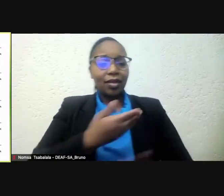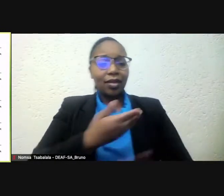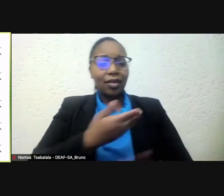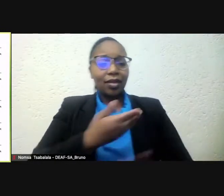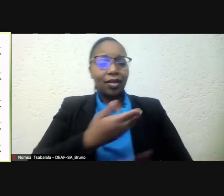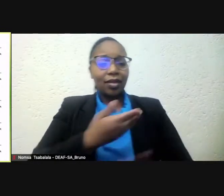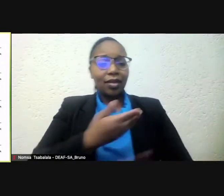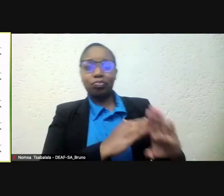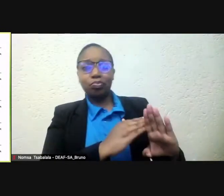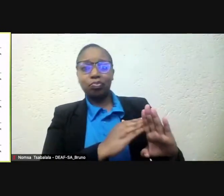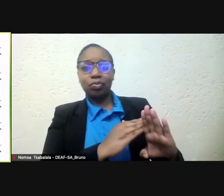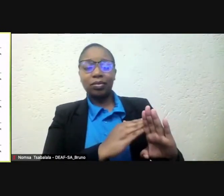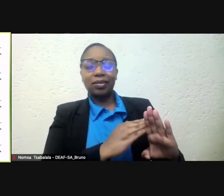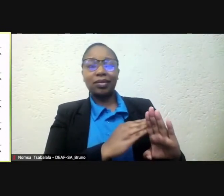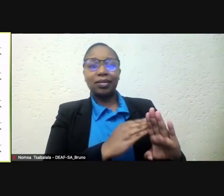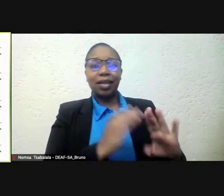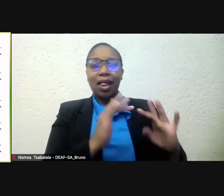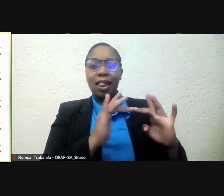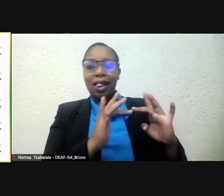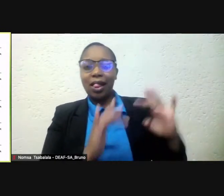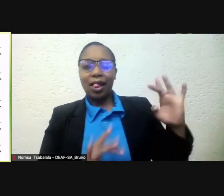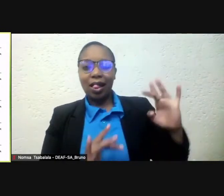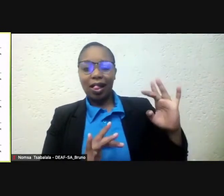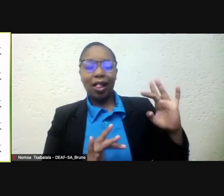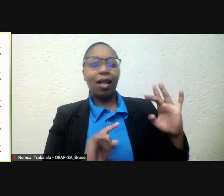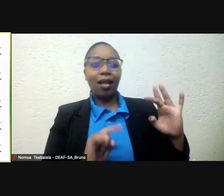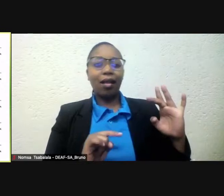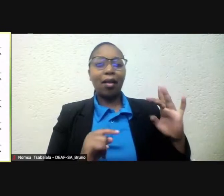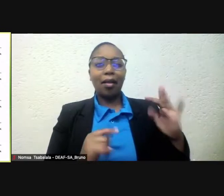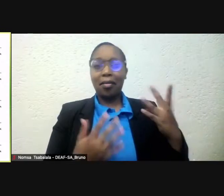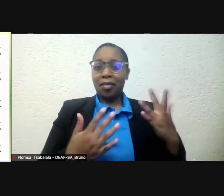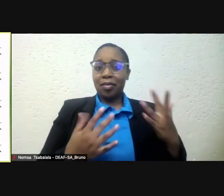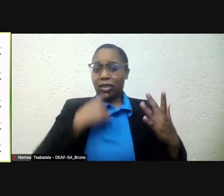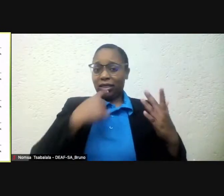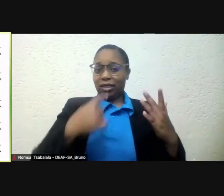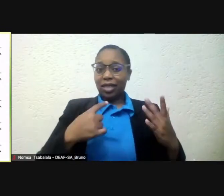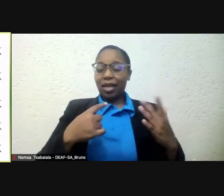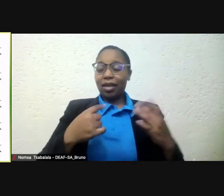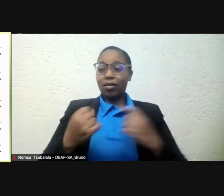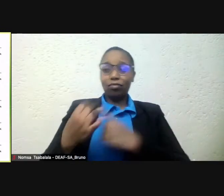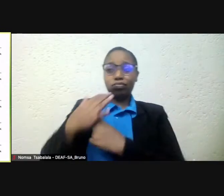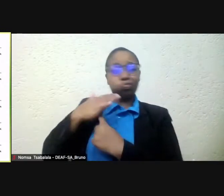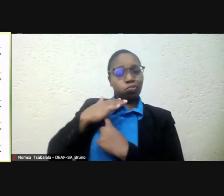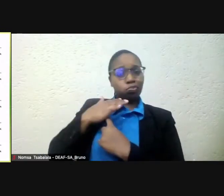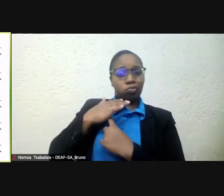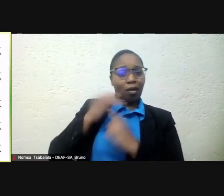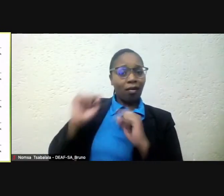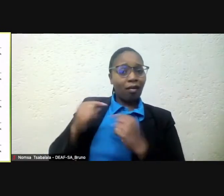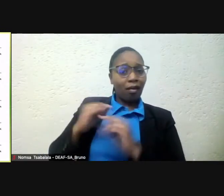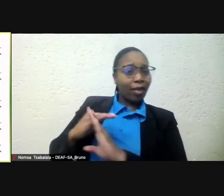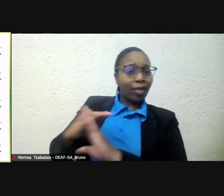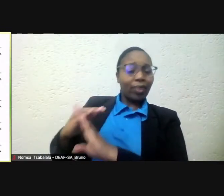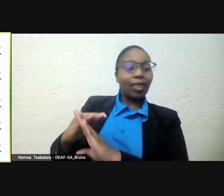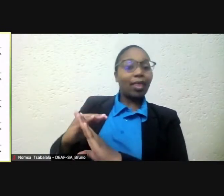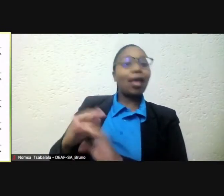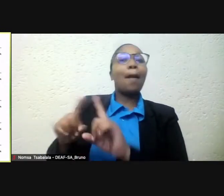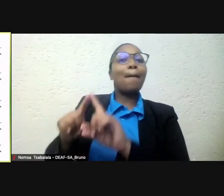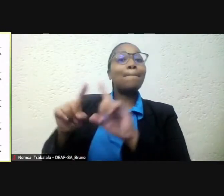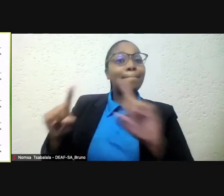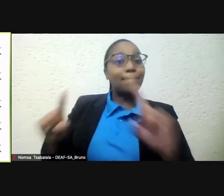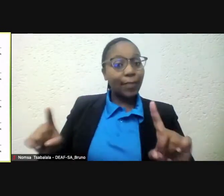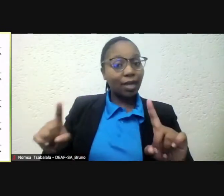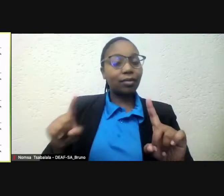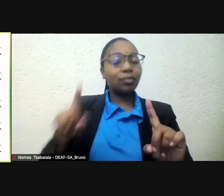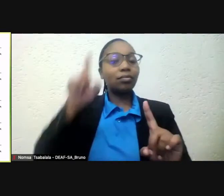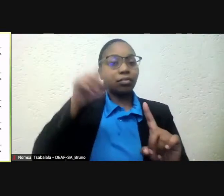our bodies the virus will never enter our bodies. But that